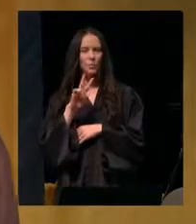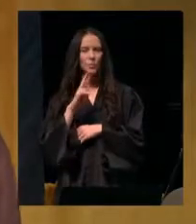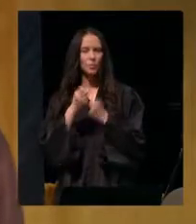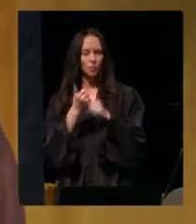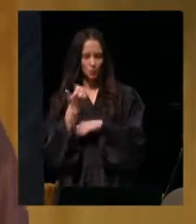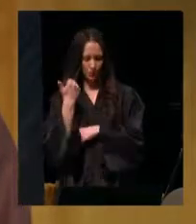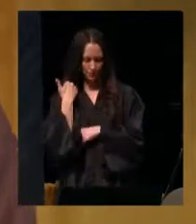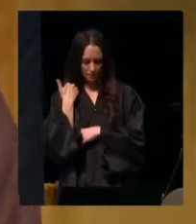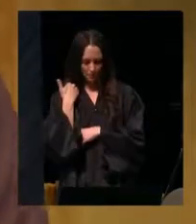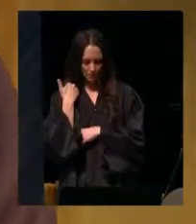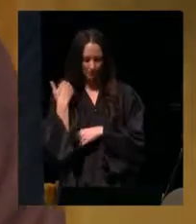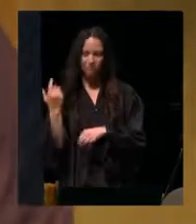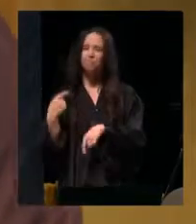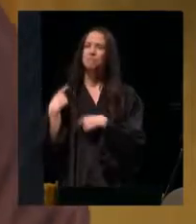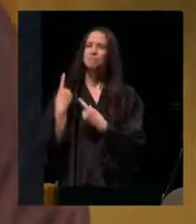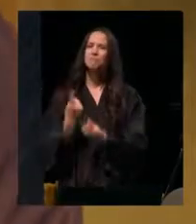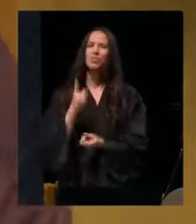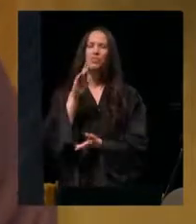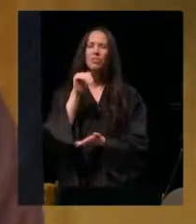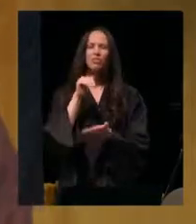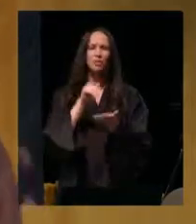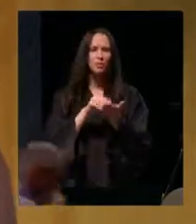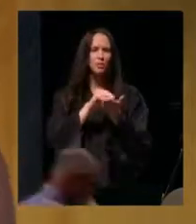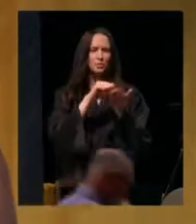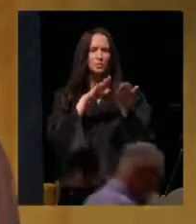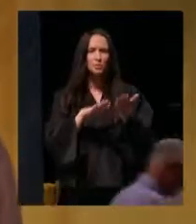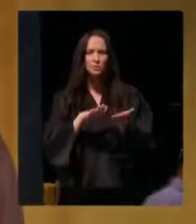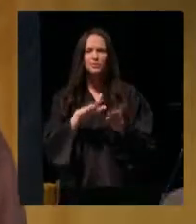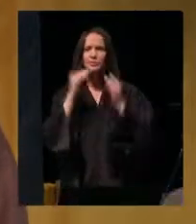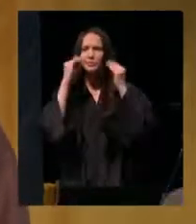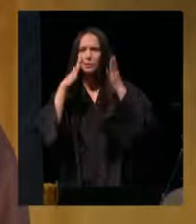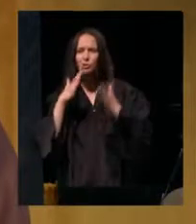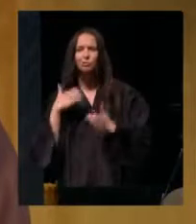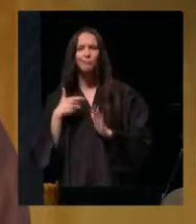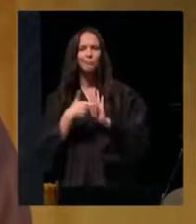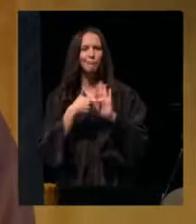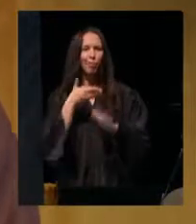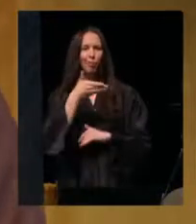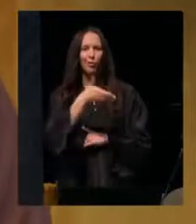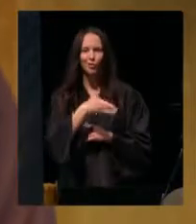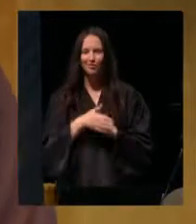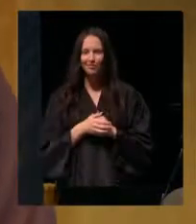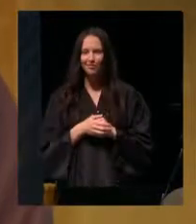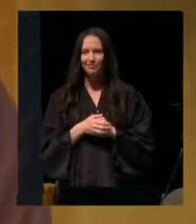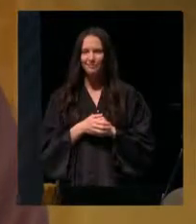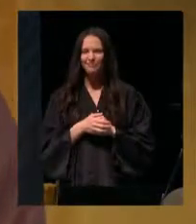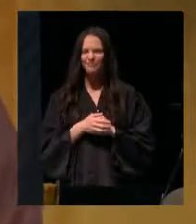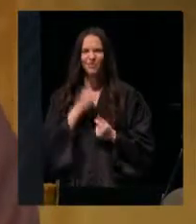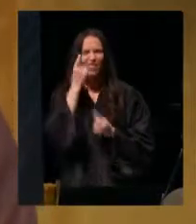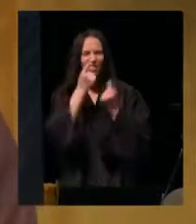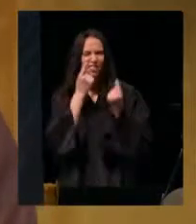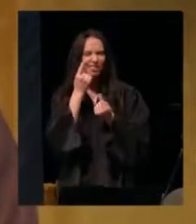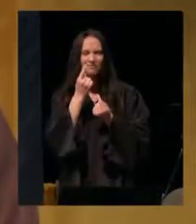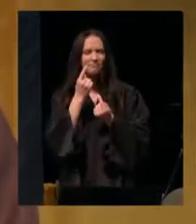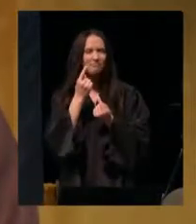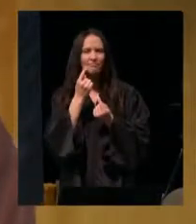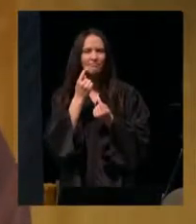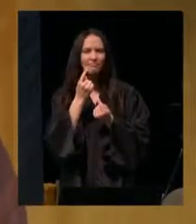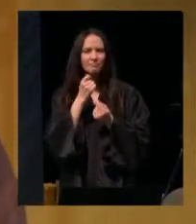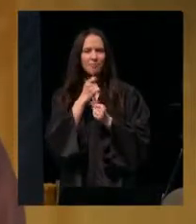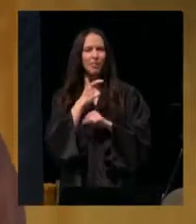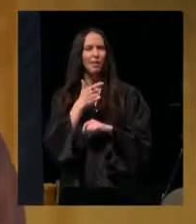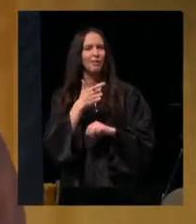then, thousands of students and teachers have left their mark on Fargo South. And even though we don't think about it, they have left their mark on